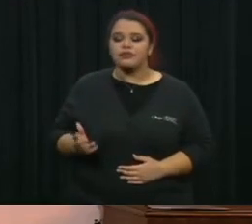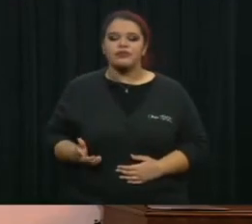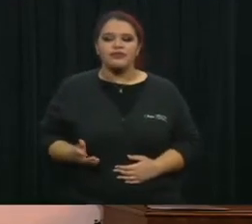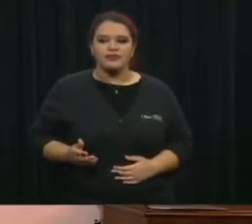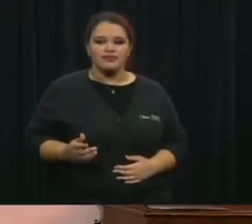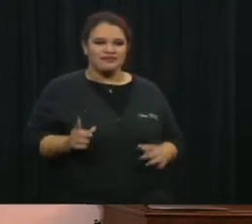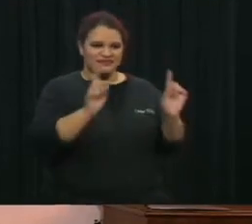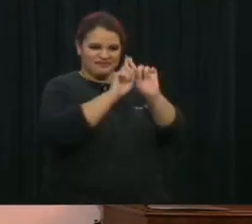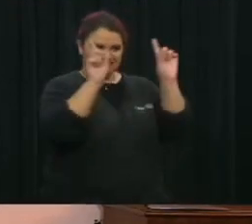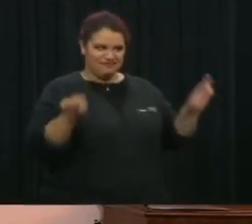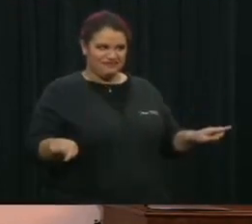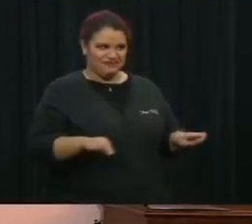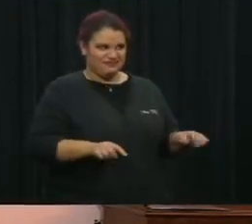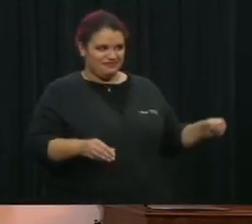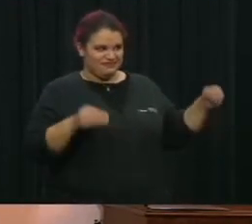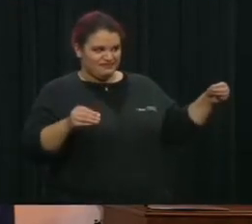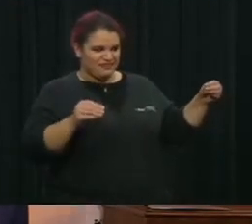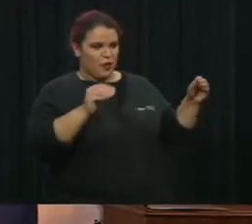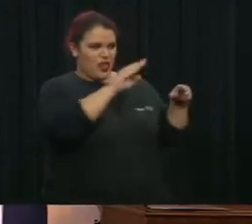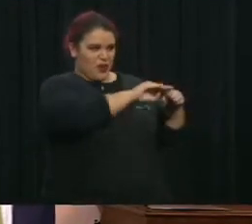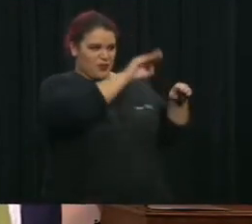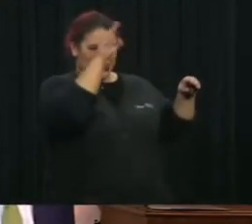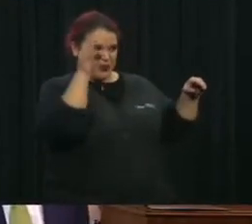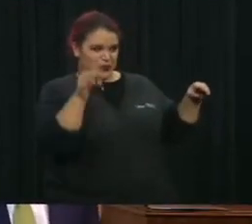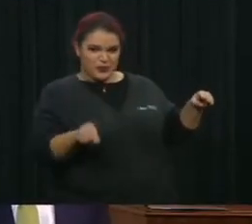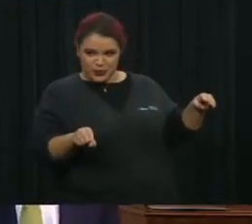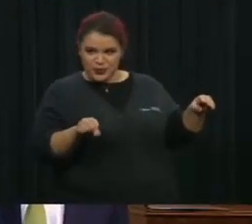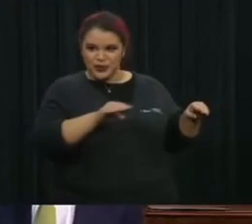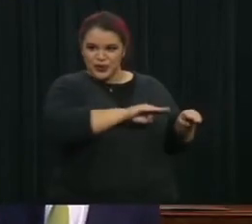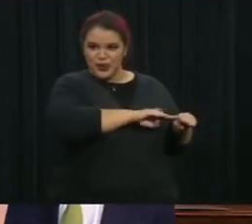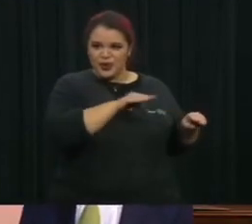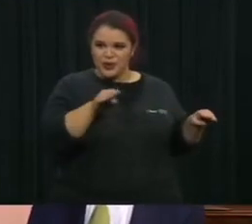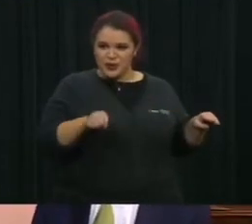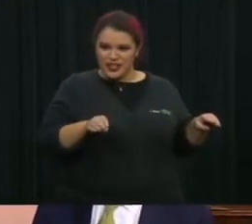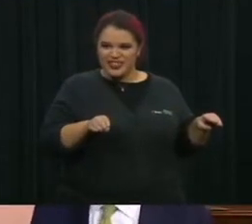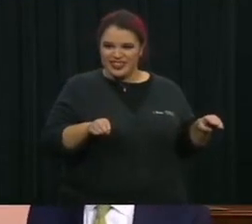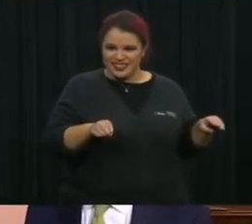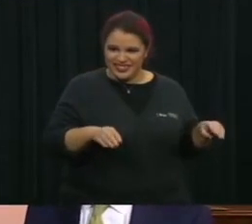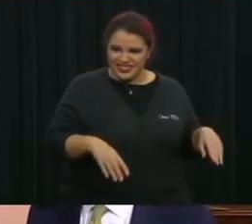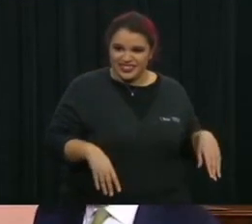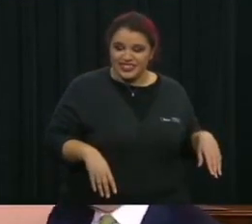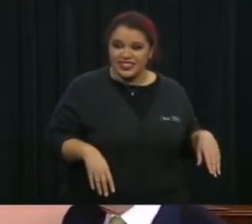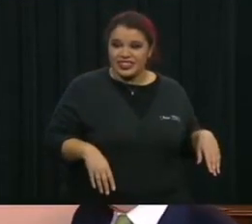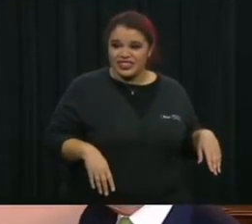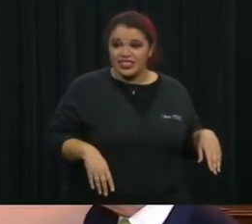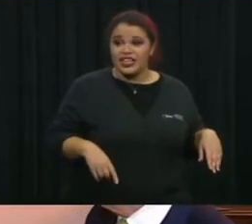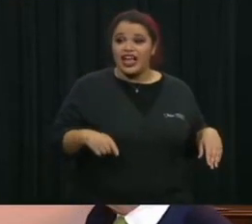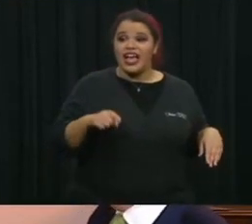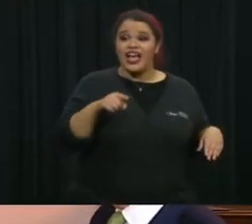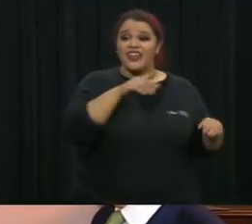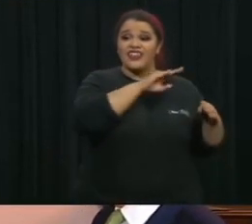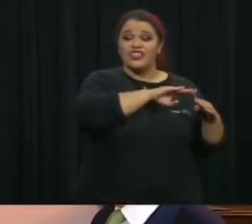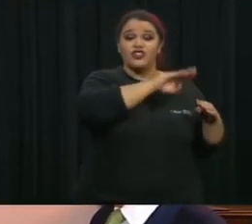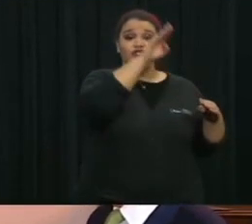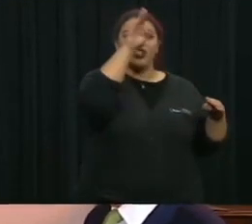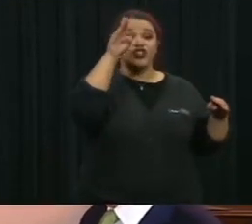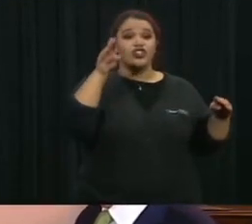First of all, and maybe I've never said this enough. You're Matt Polder. Matt Polder. This curve's going to go